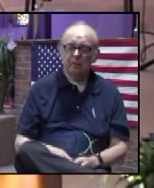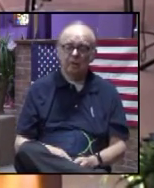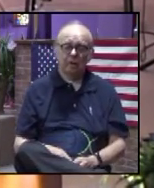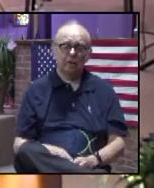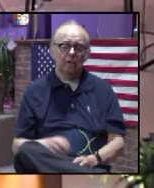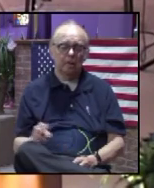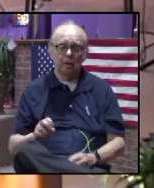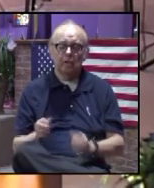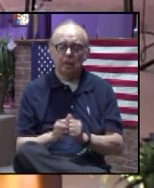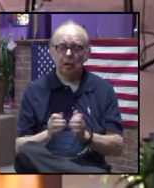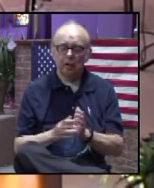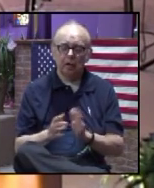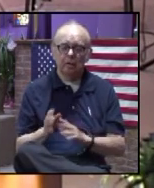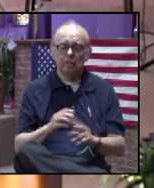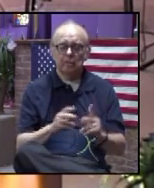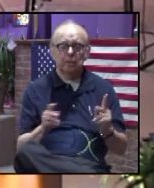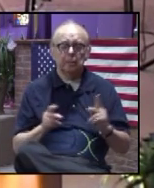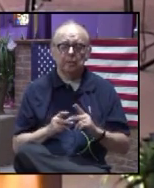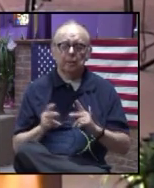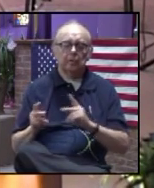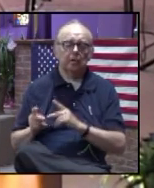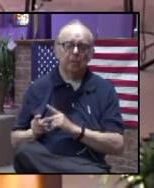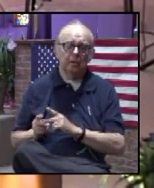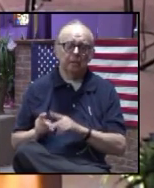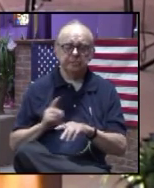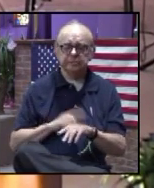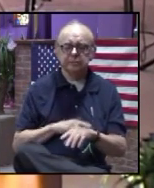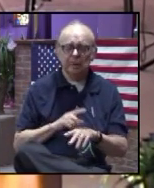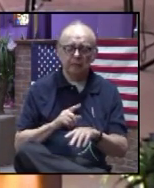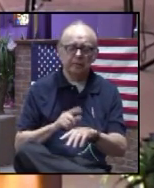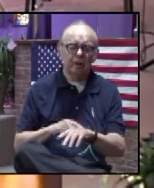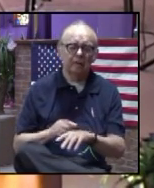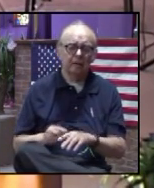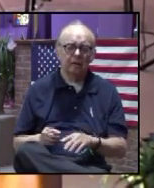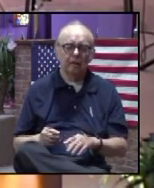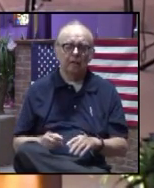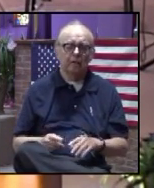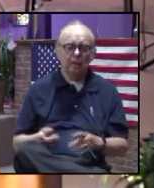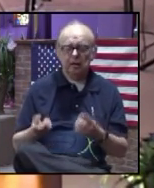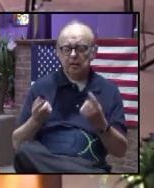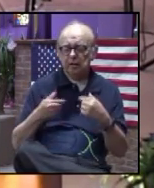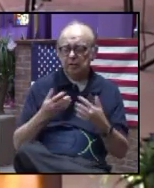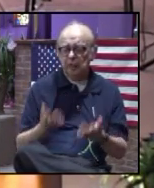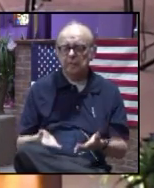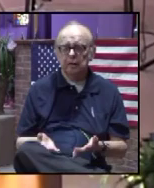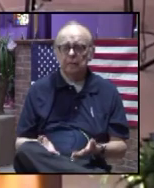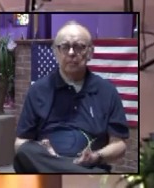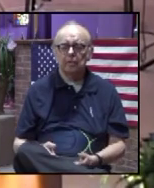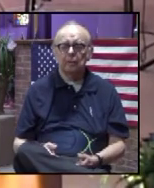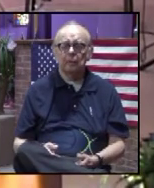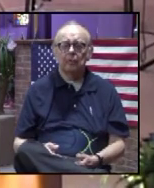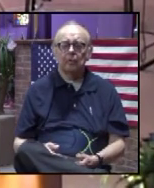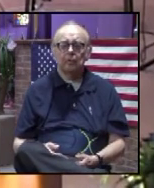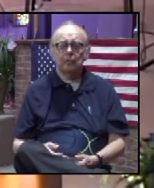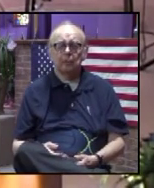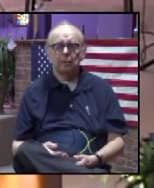They had traveled with him from place to place, from time to time, and they come here.